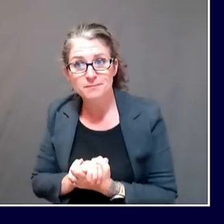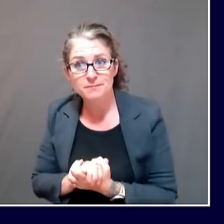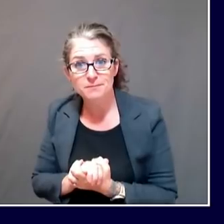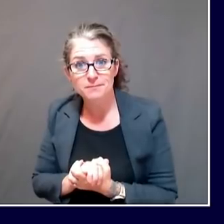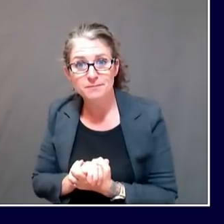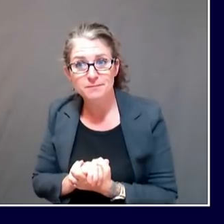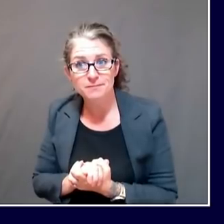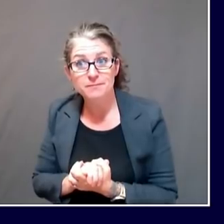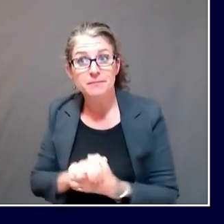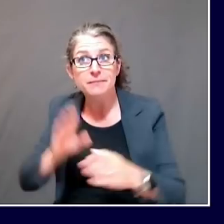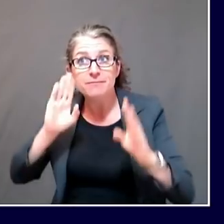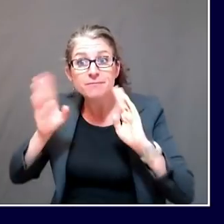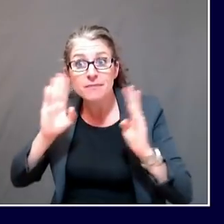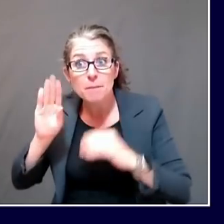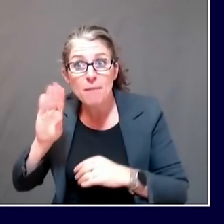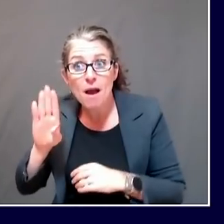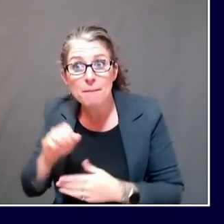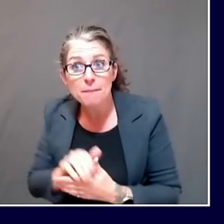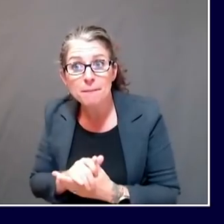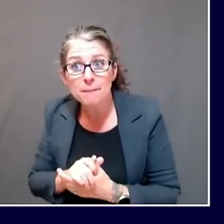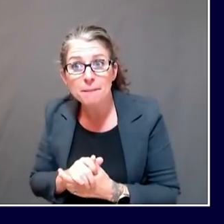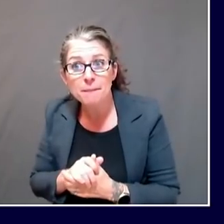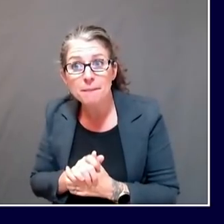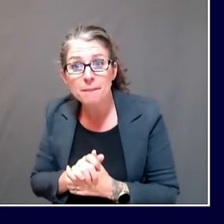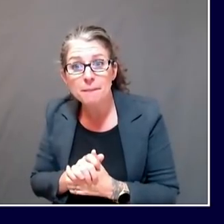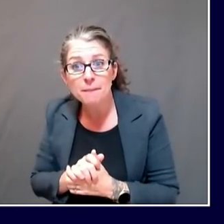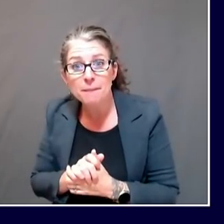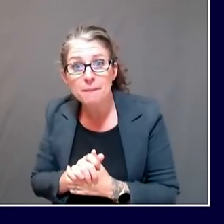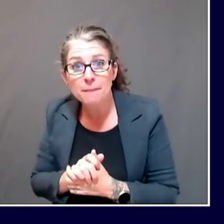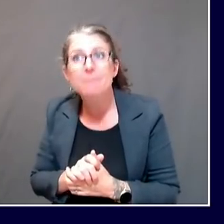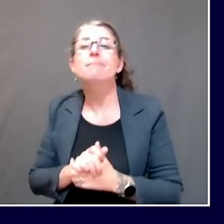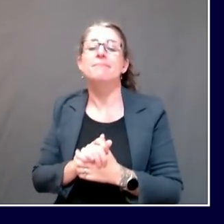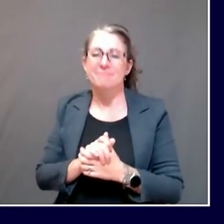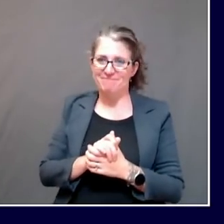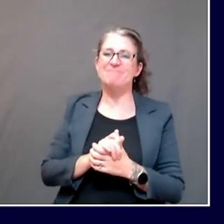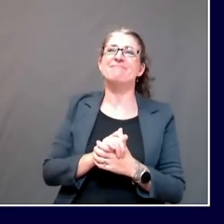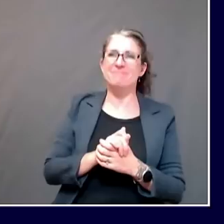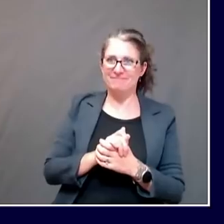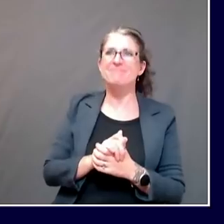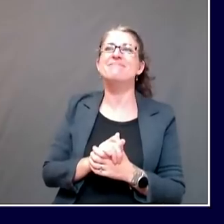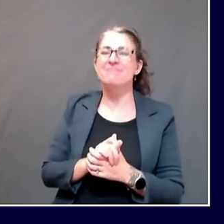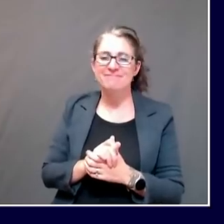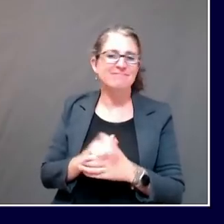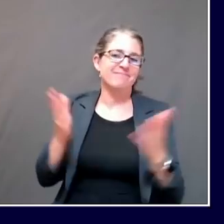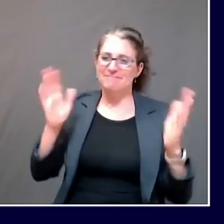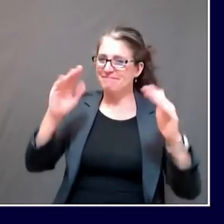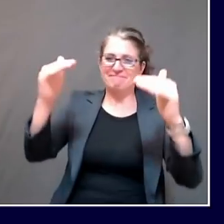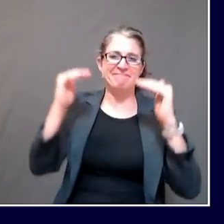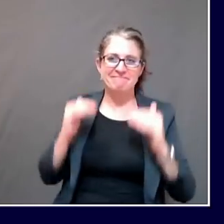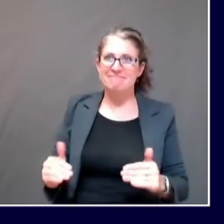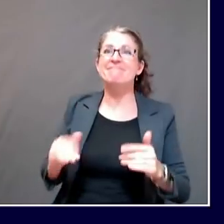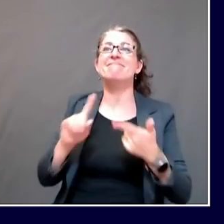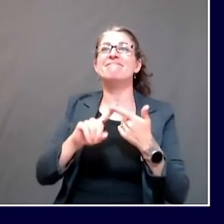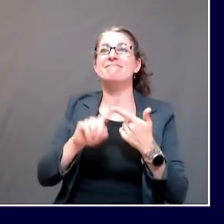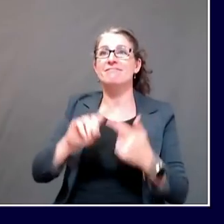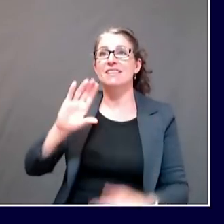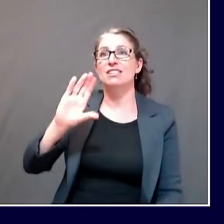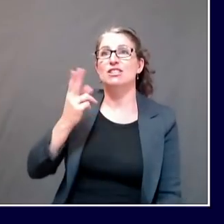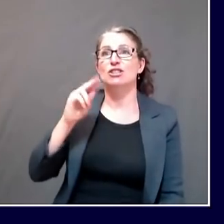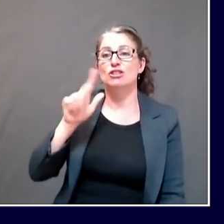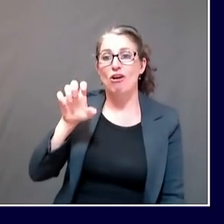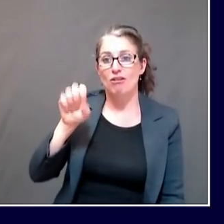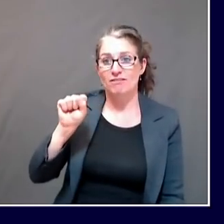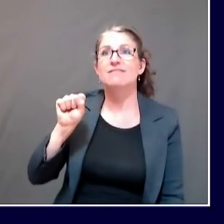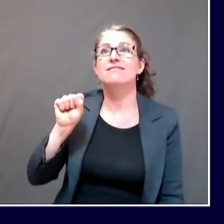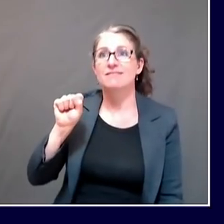Bob, are you with us? All right, we'll come back to Bob in just a second while we turn to Charlie at the BDN.